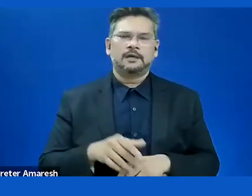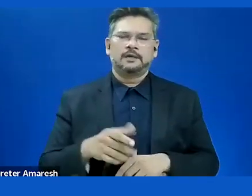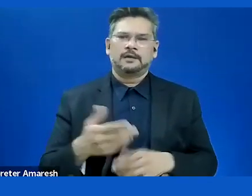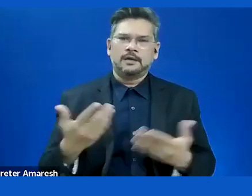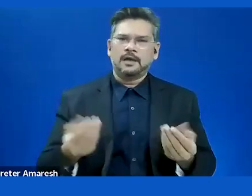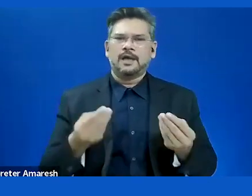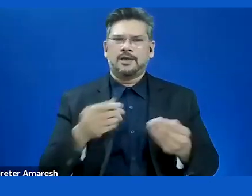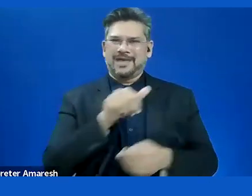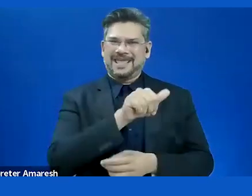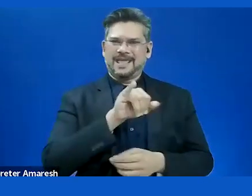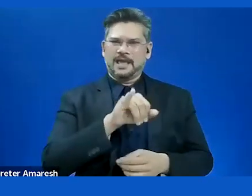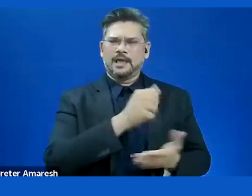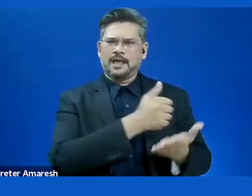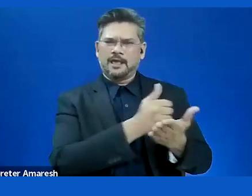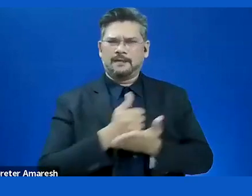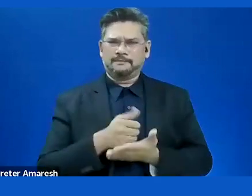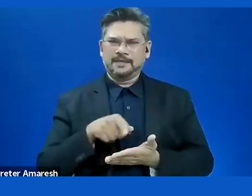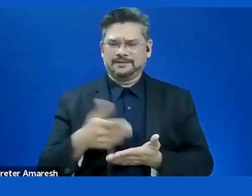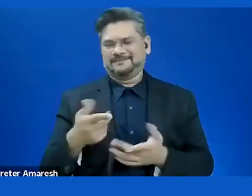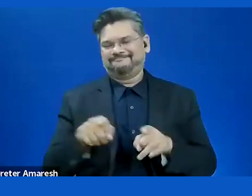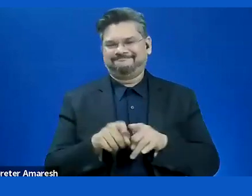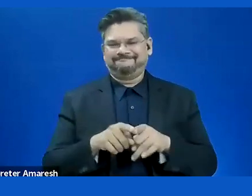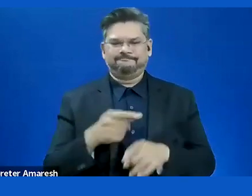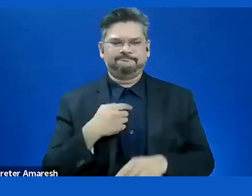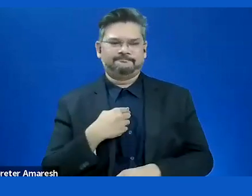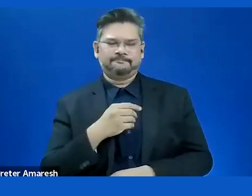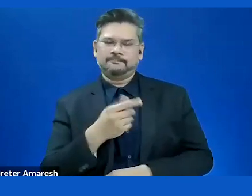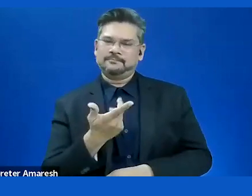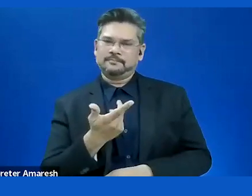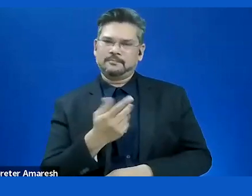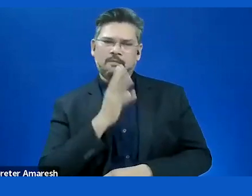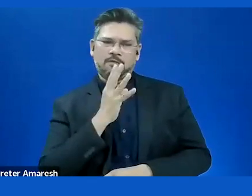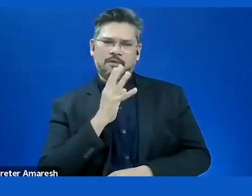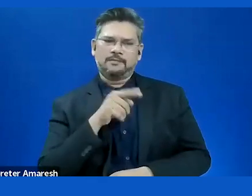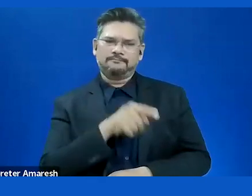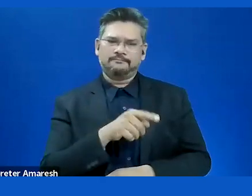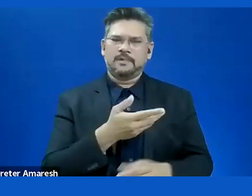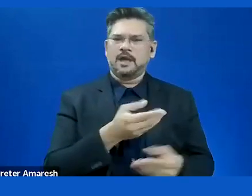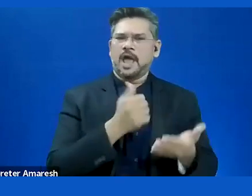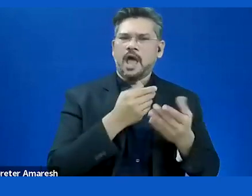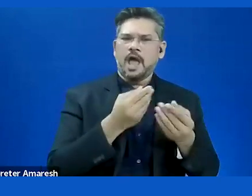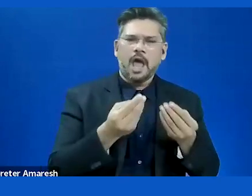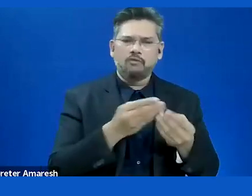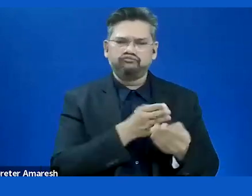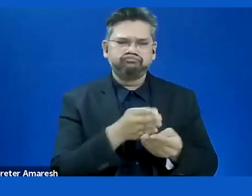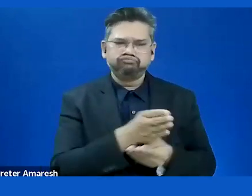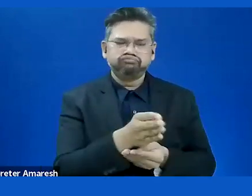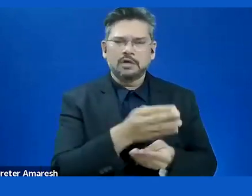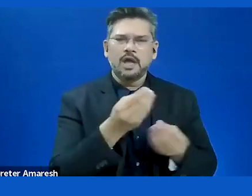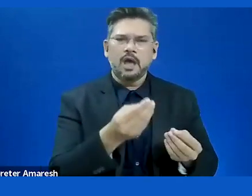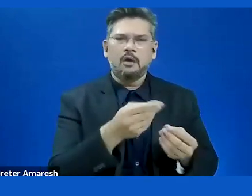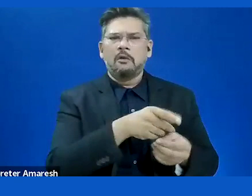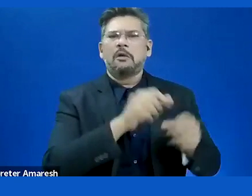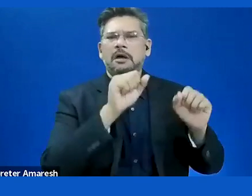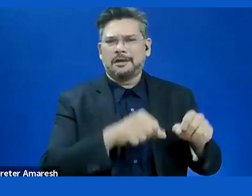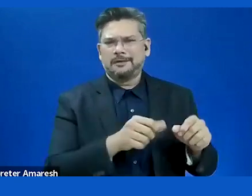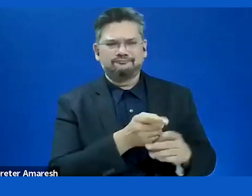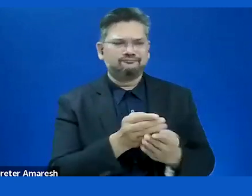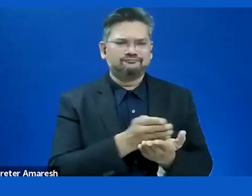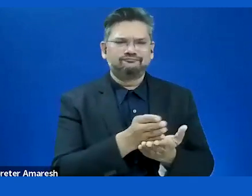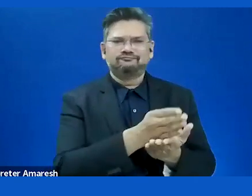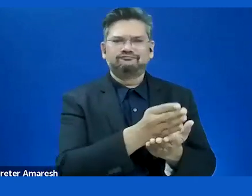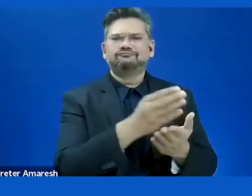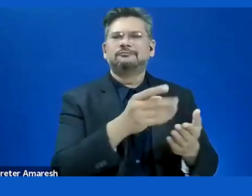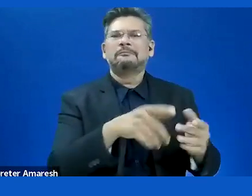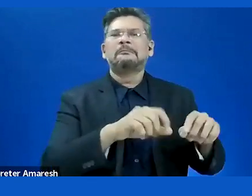AI. So it would have a prompt, you could tell it, build me a navigation, and it would go and do that. I put some warnings there. That's very risky